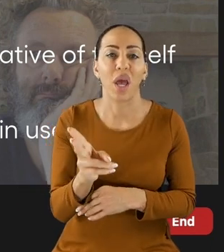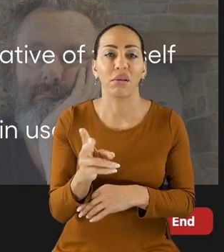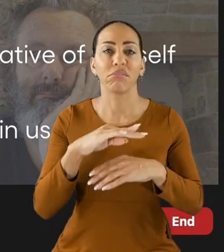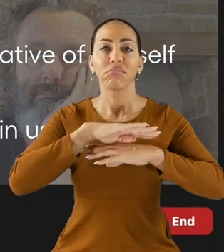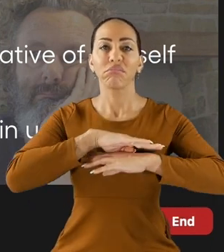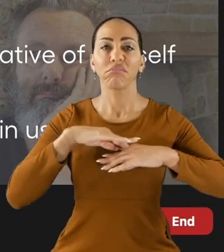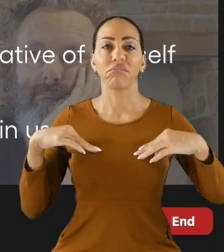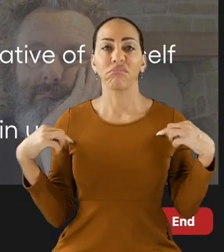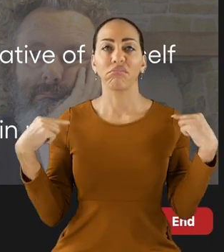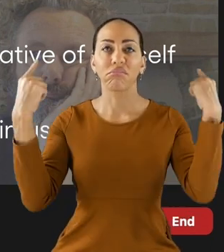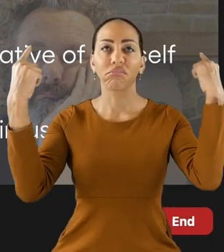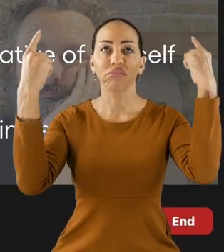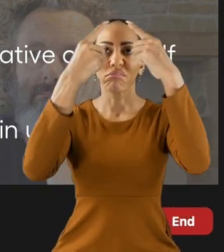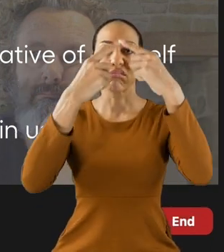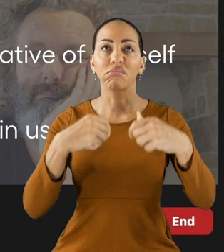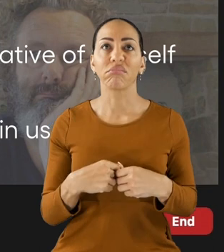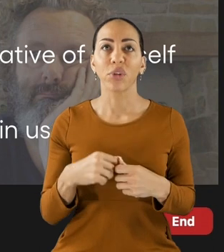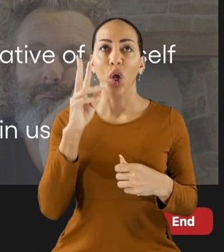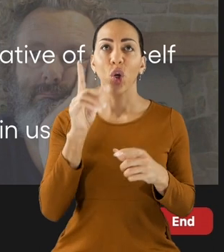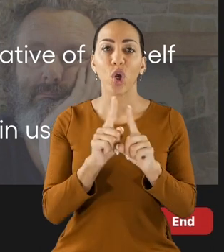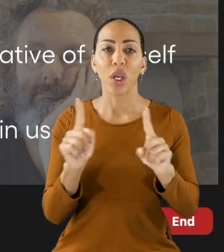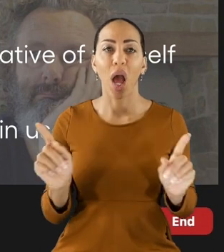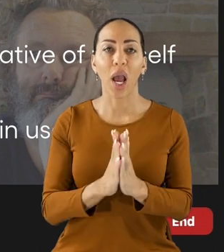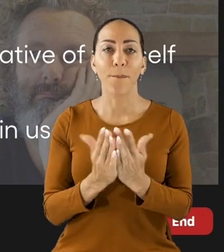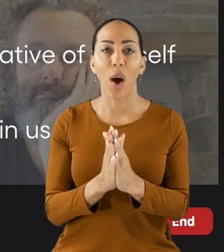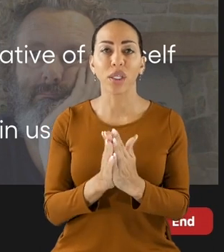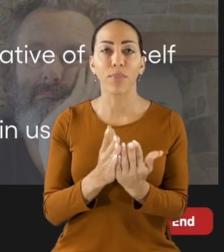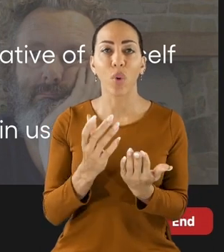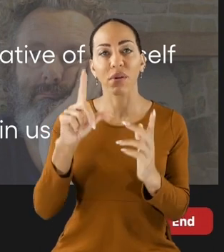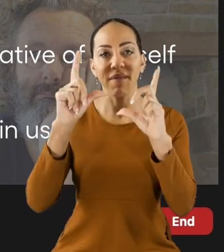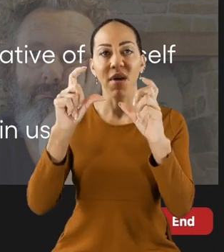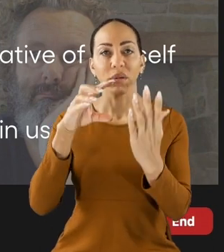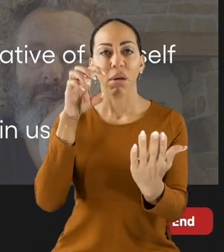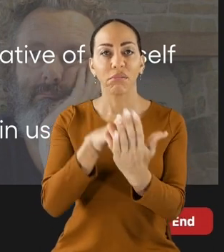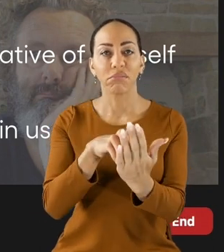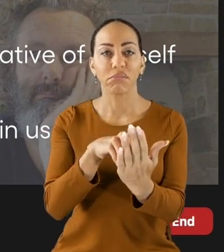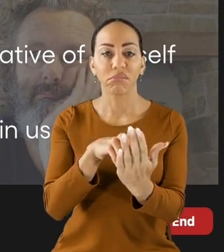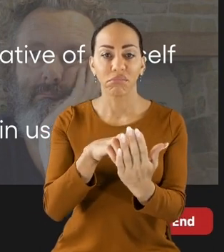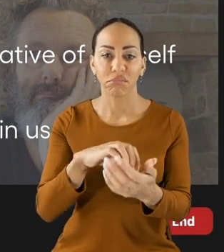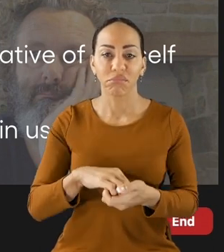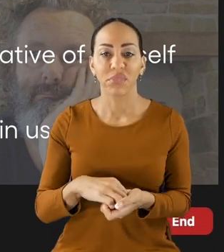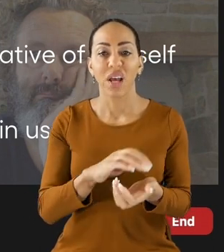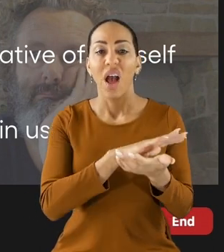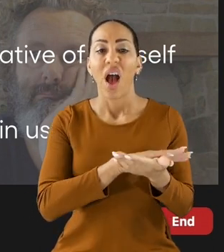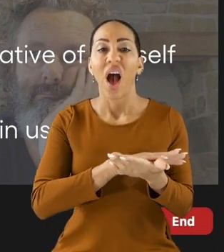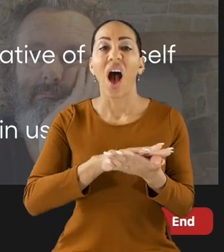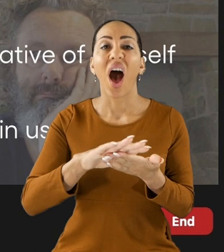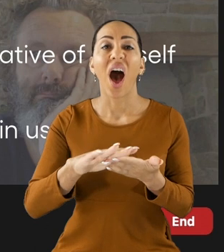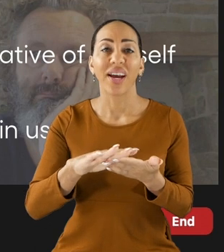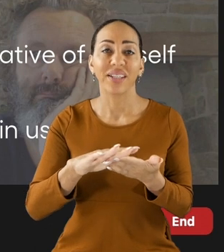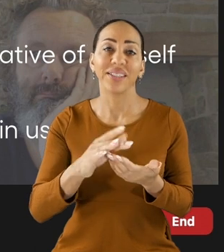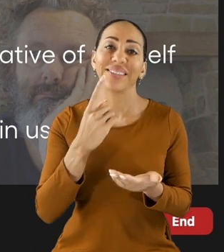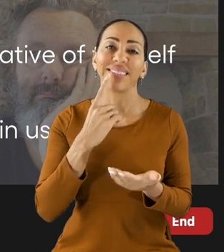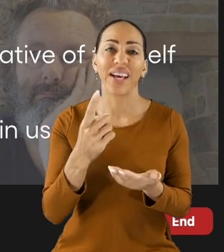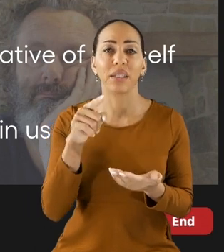The flat image of our head and shoulders was as representative of the self as a passport photograph, an innate, what Heidegger referred to as present